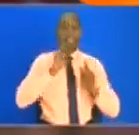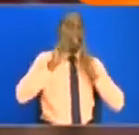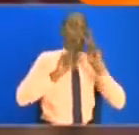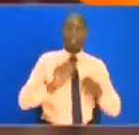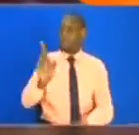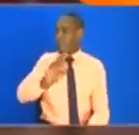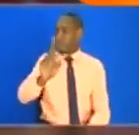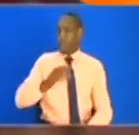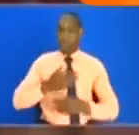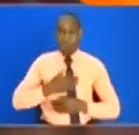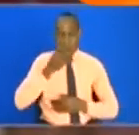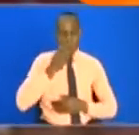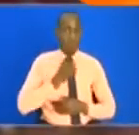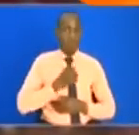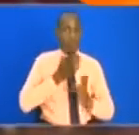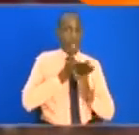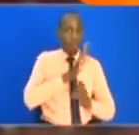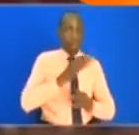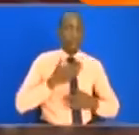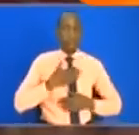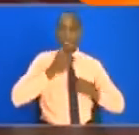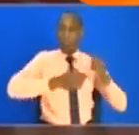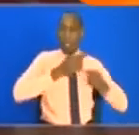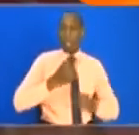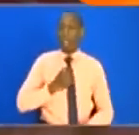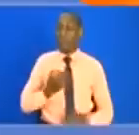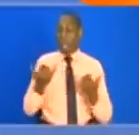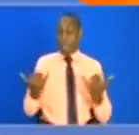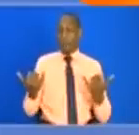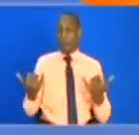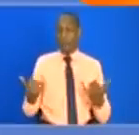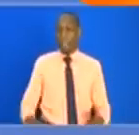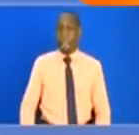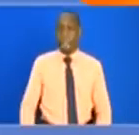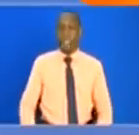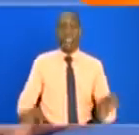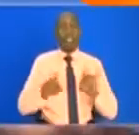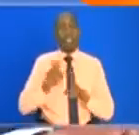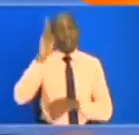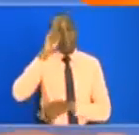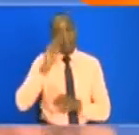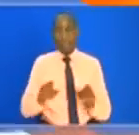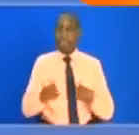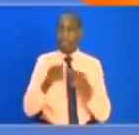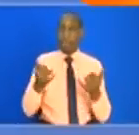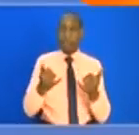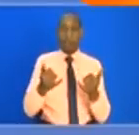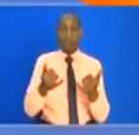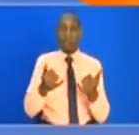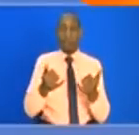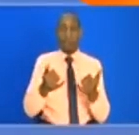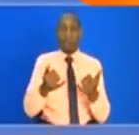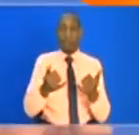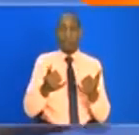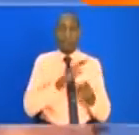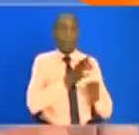noise. Honorable Ruto, I'm sorry I interrupted you. Please carry on. Sorry. So, I mean, that's the reason. So these are just scapegoats.